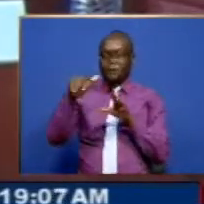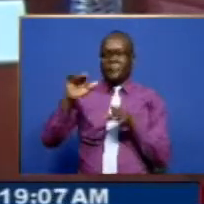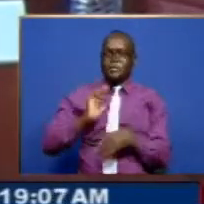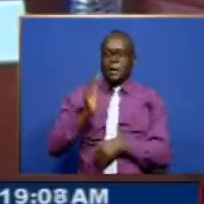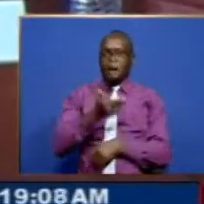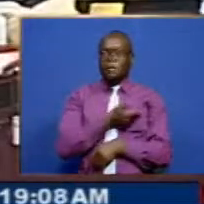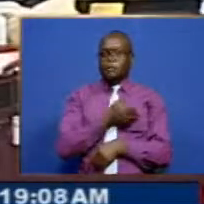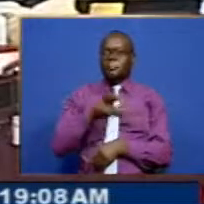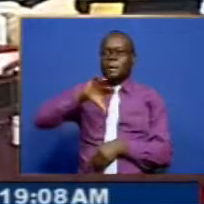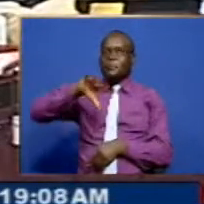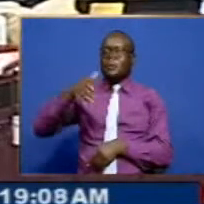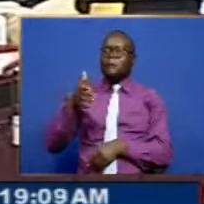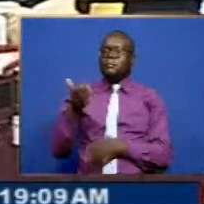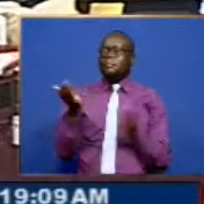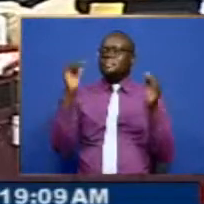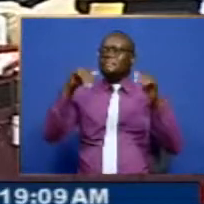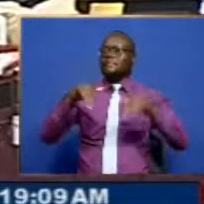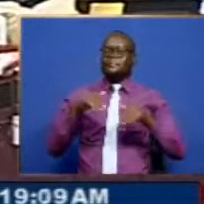committee.